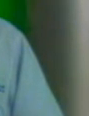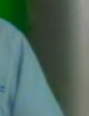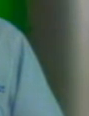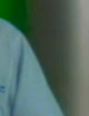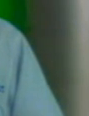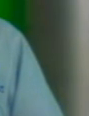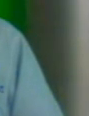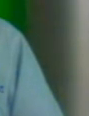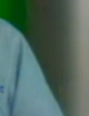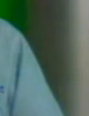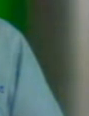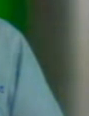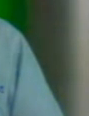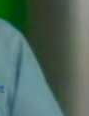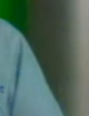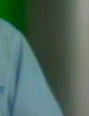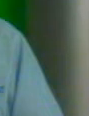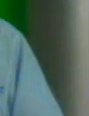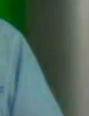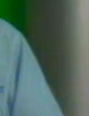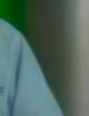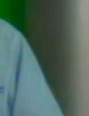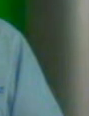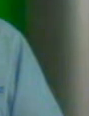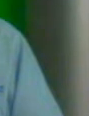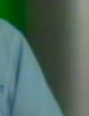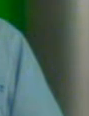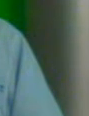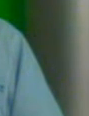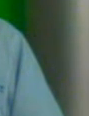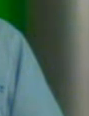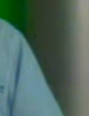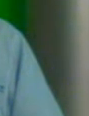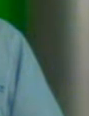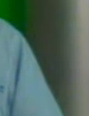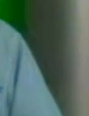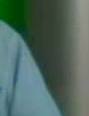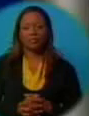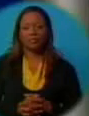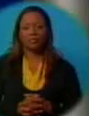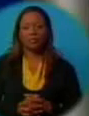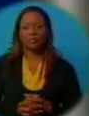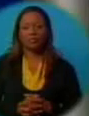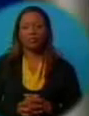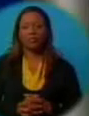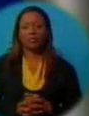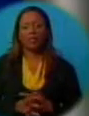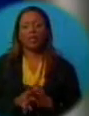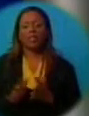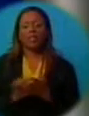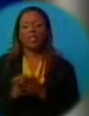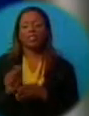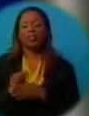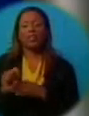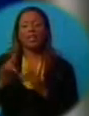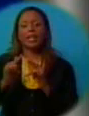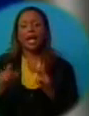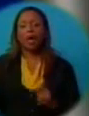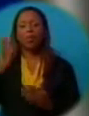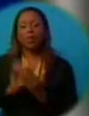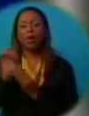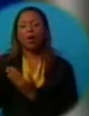then each day they'll be put in small-sided and full-sided games. And we'll watch them in match play. The camp will be